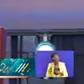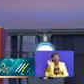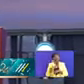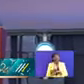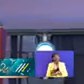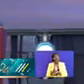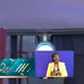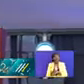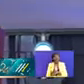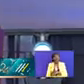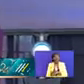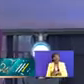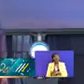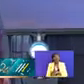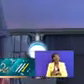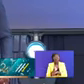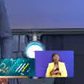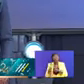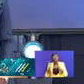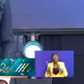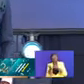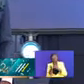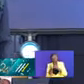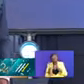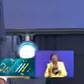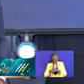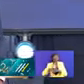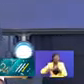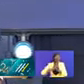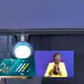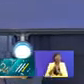church is a little bit becoming more secular